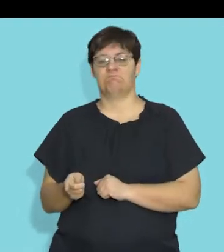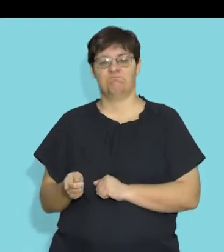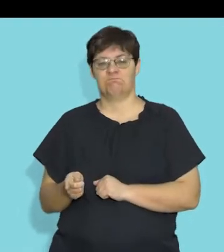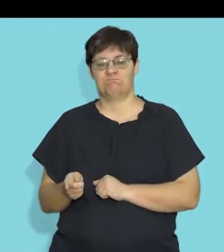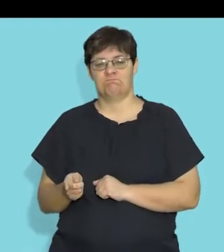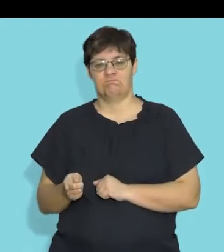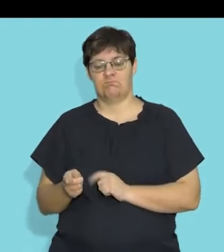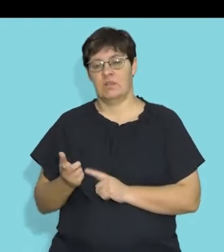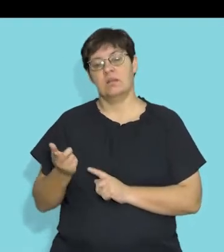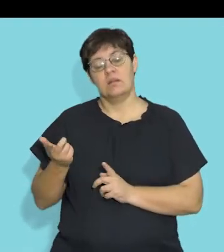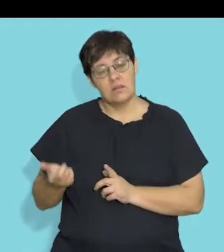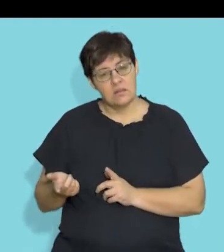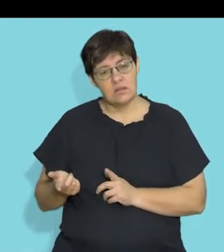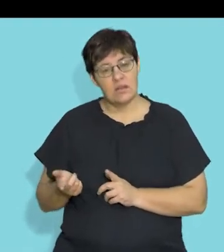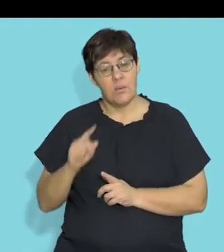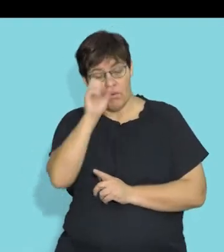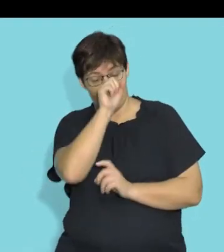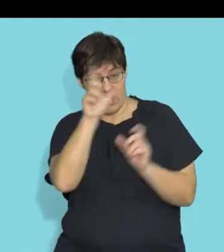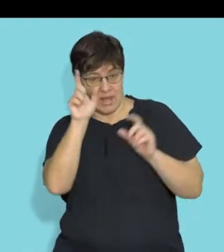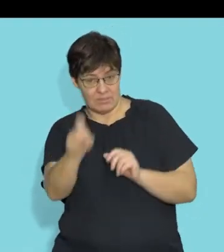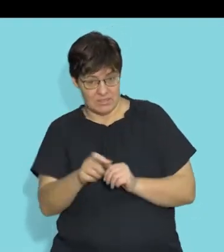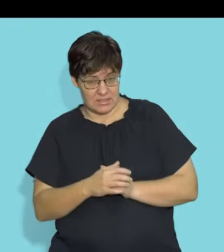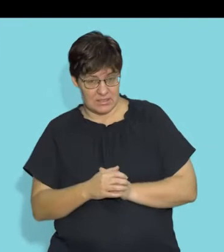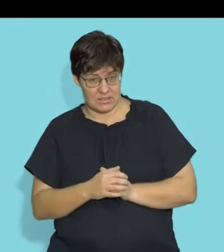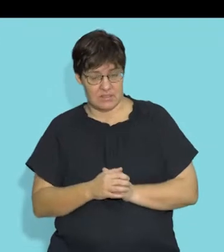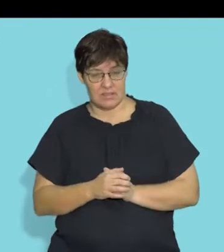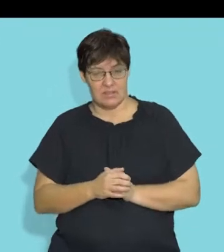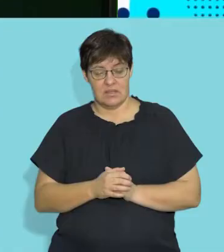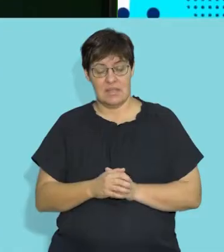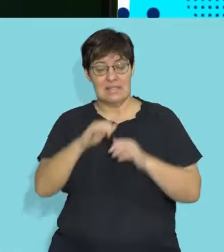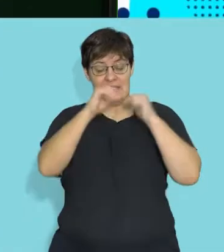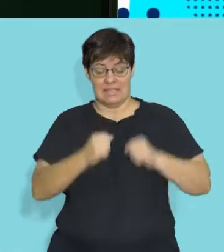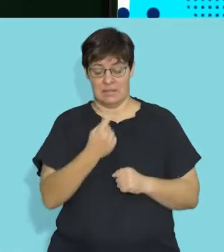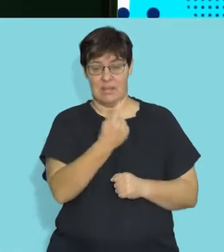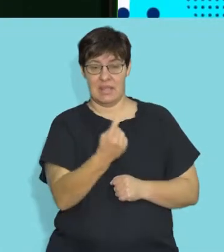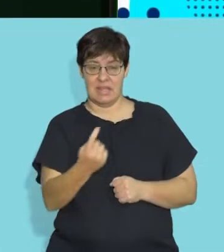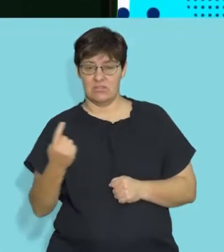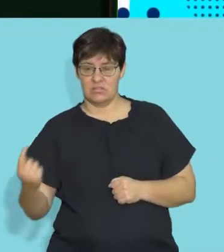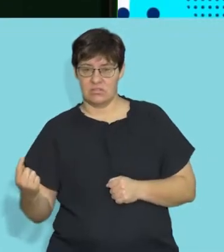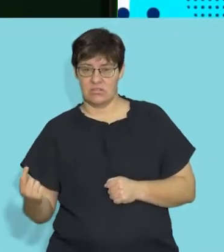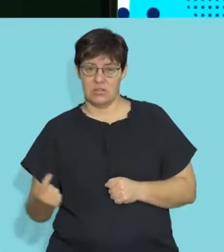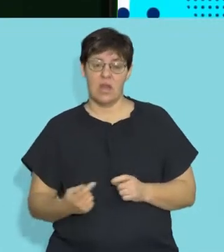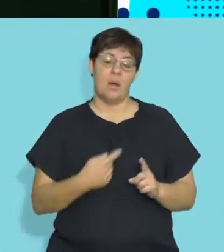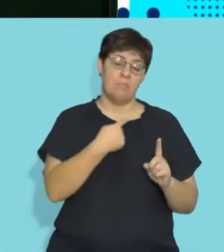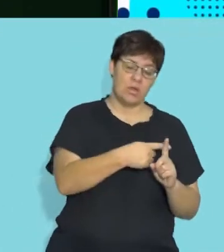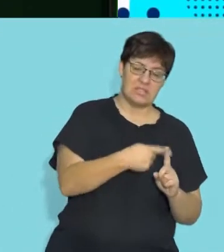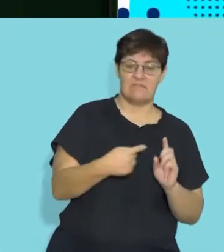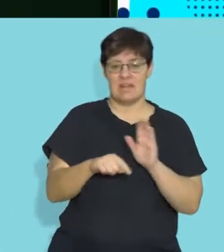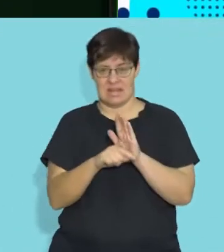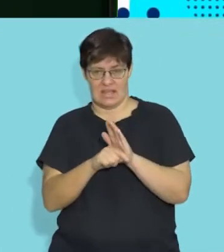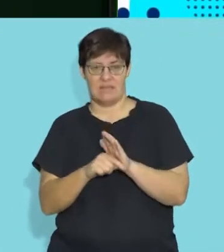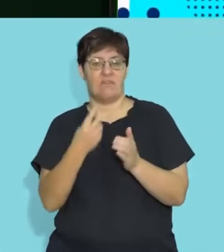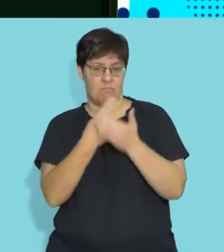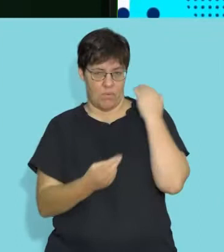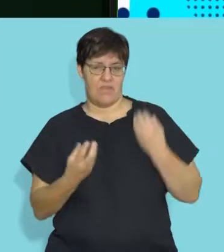also, what is important for you to realize is that each of these systems has the advantages and the disadvantages, which